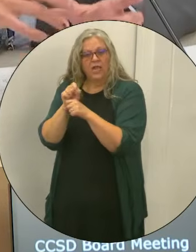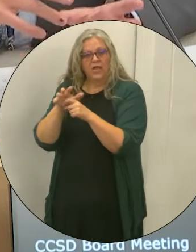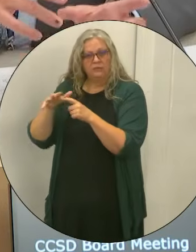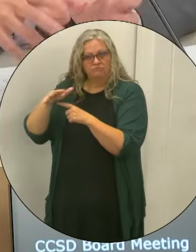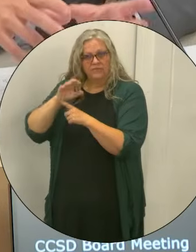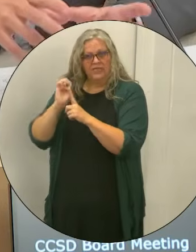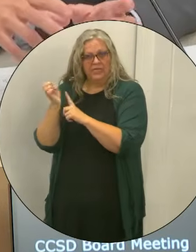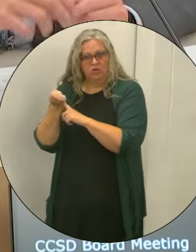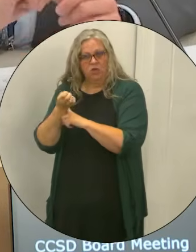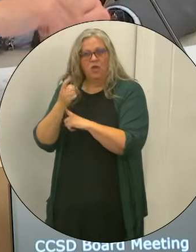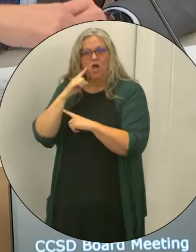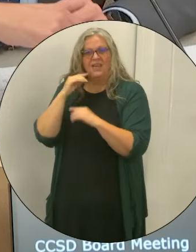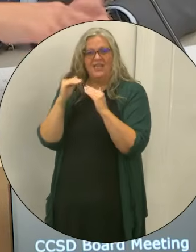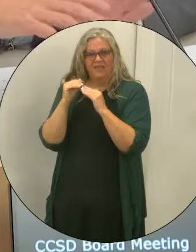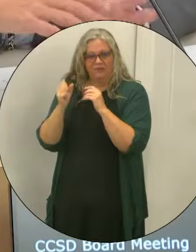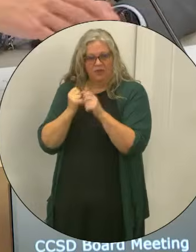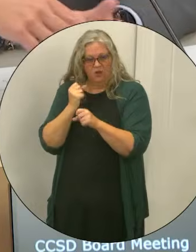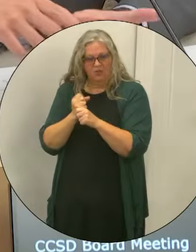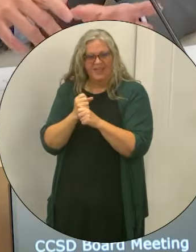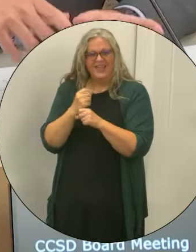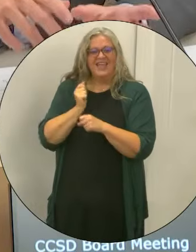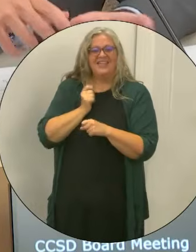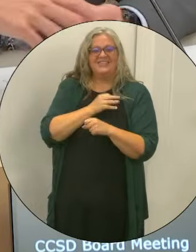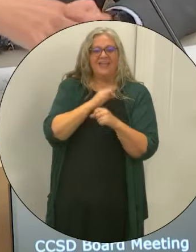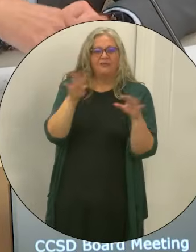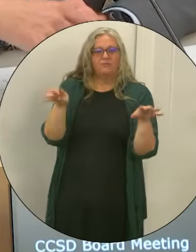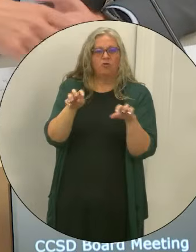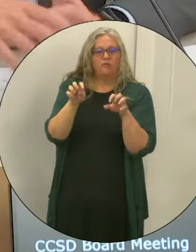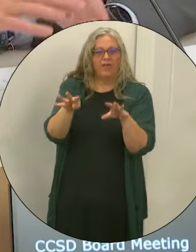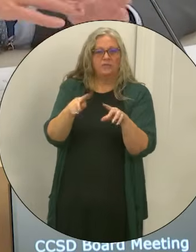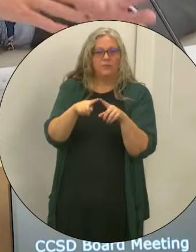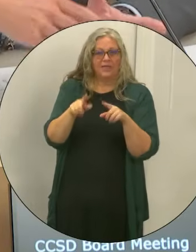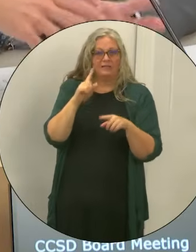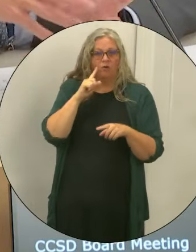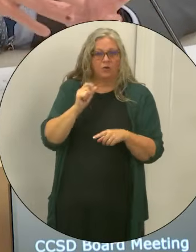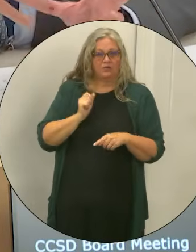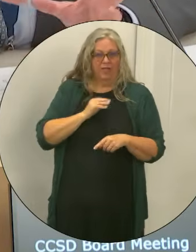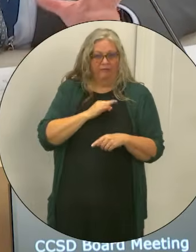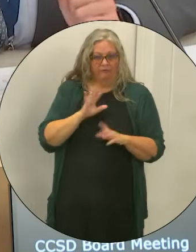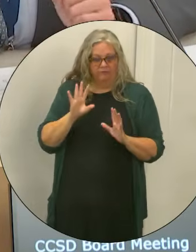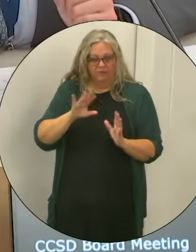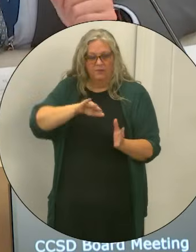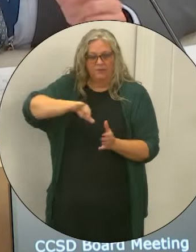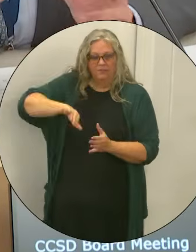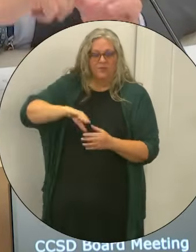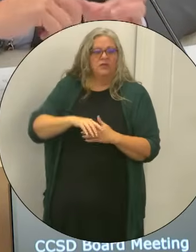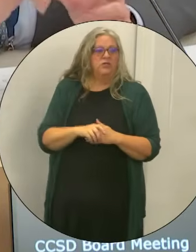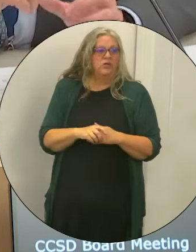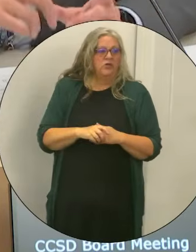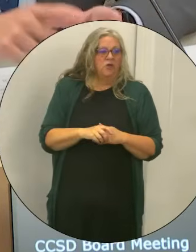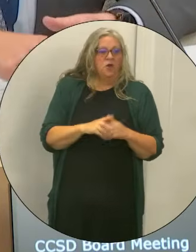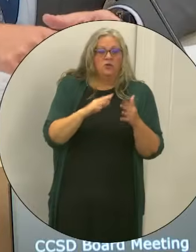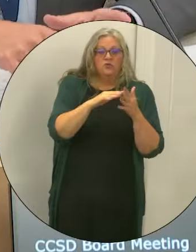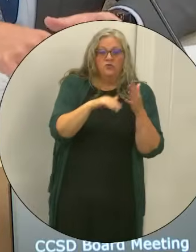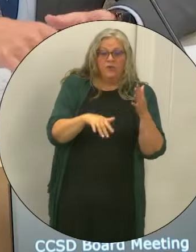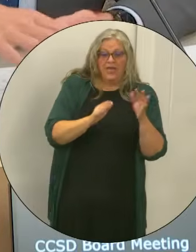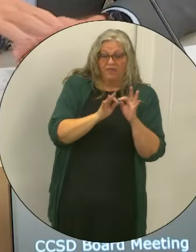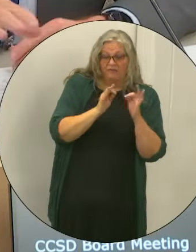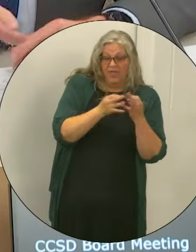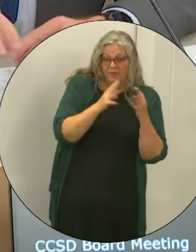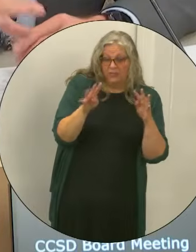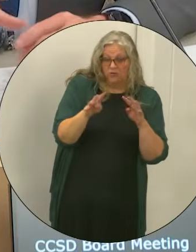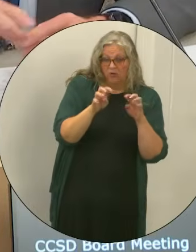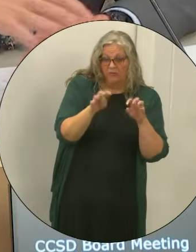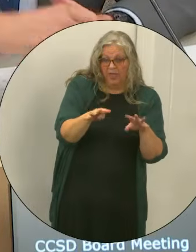So we'll have those staff surveys, but currently it's only for the staff side of things. Our student and our family